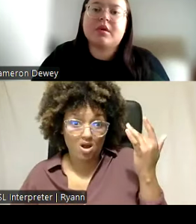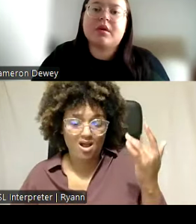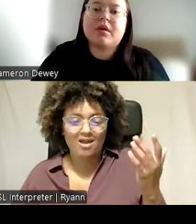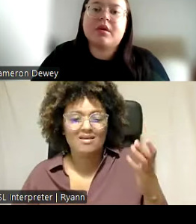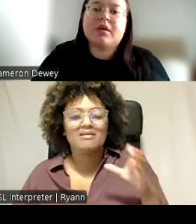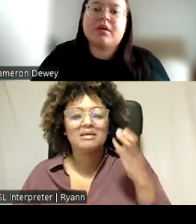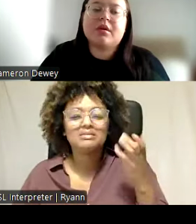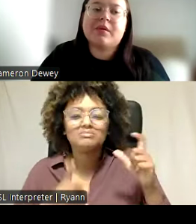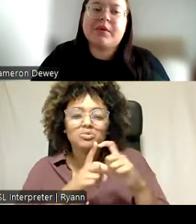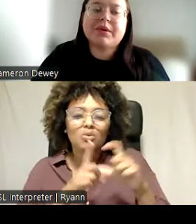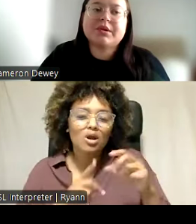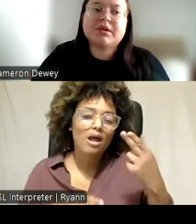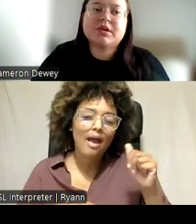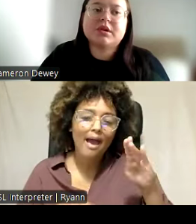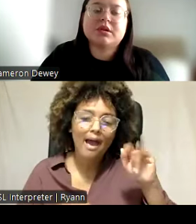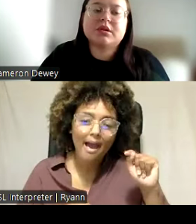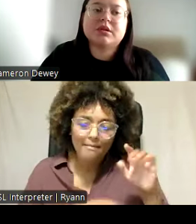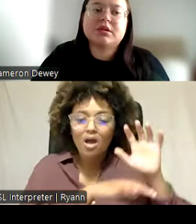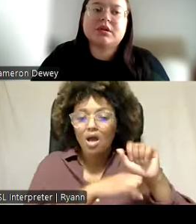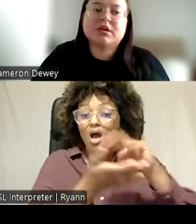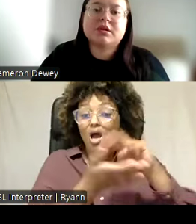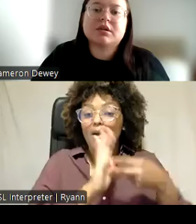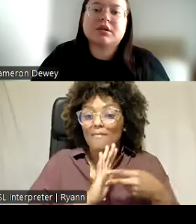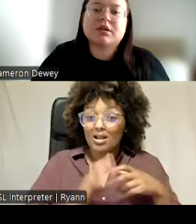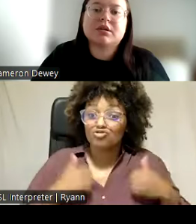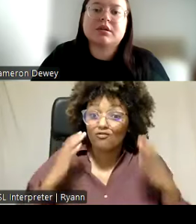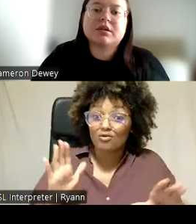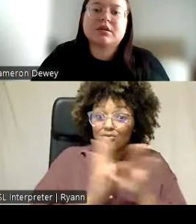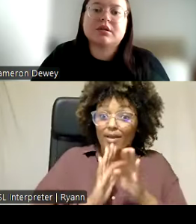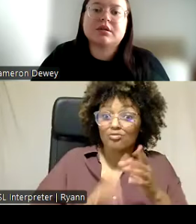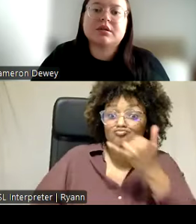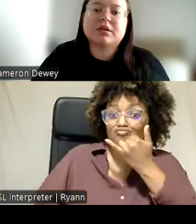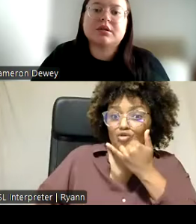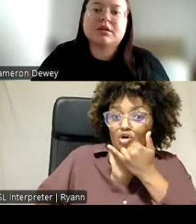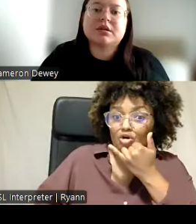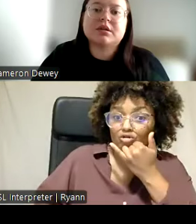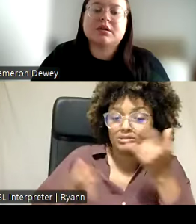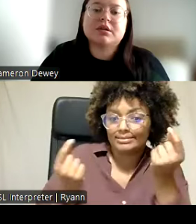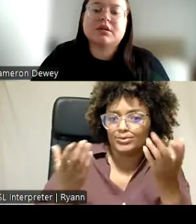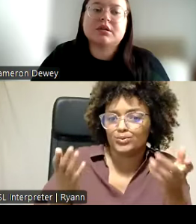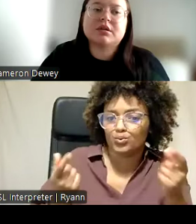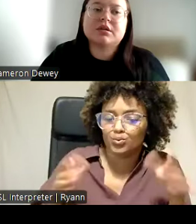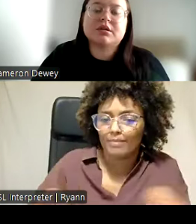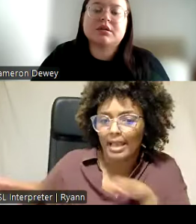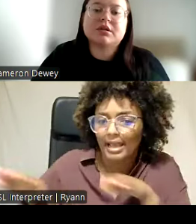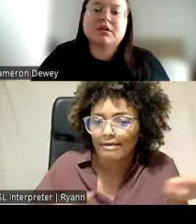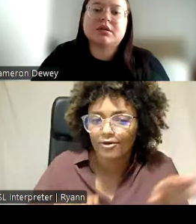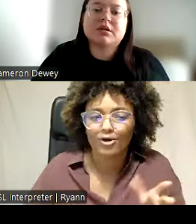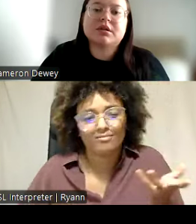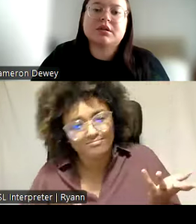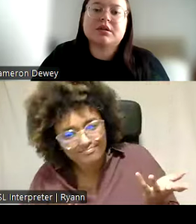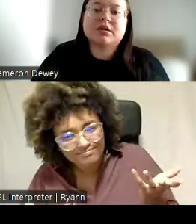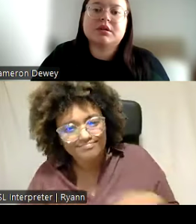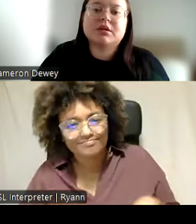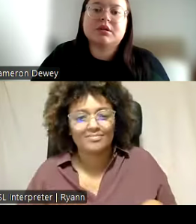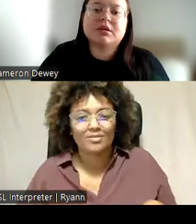trauma. In contrast, our fight, flight, or freeze terminology explores what is known as the